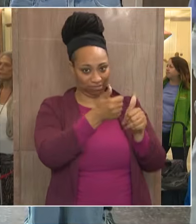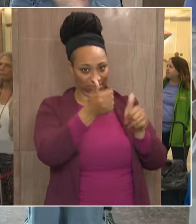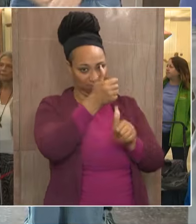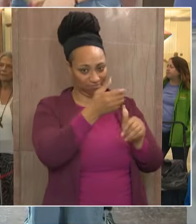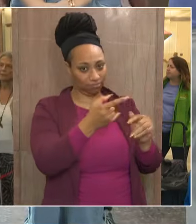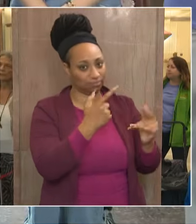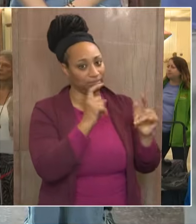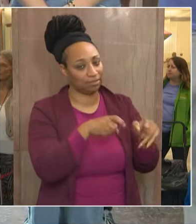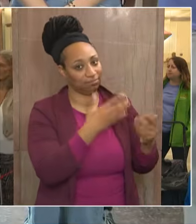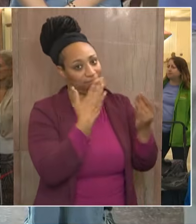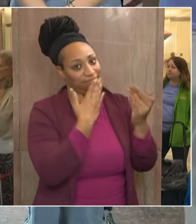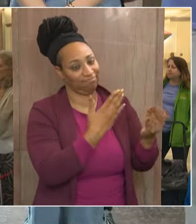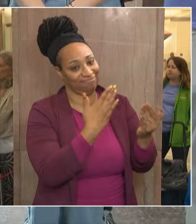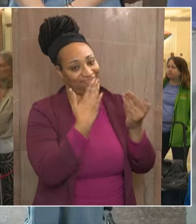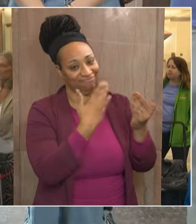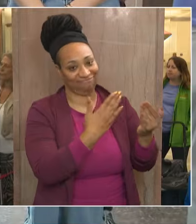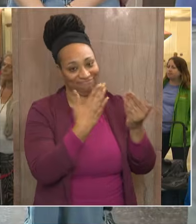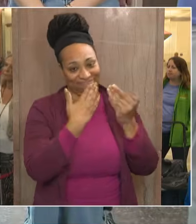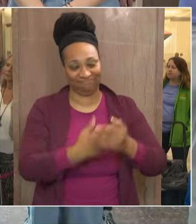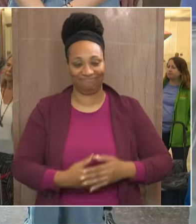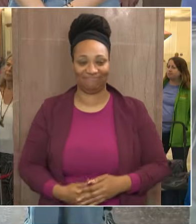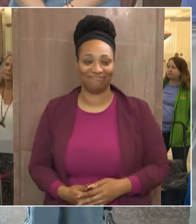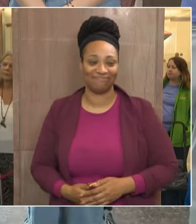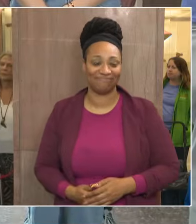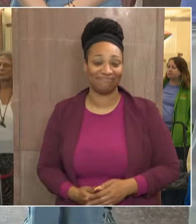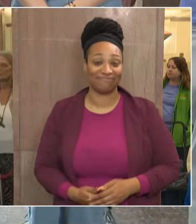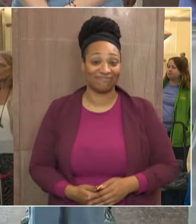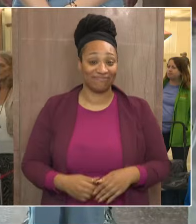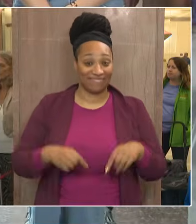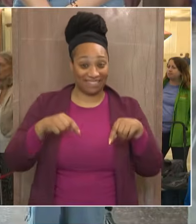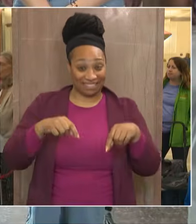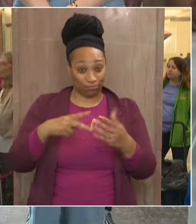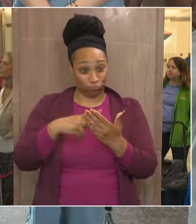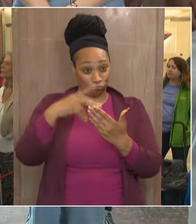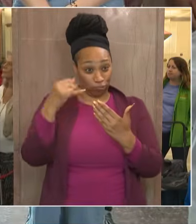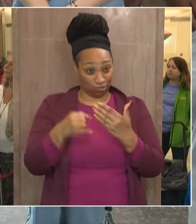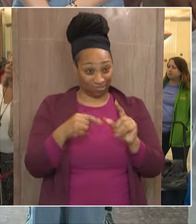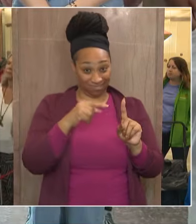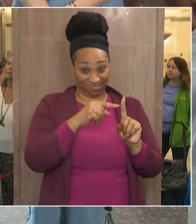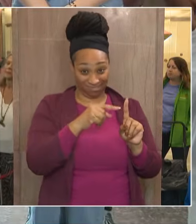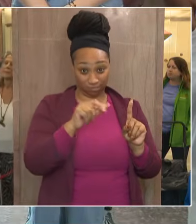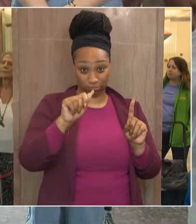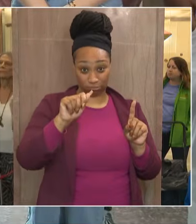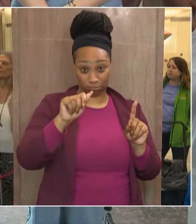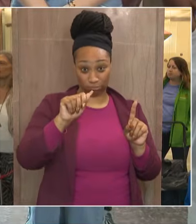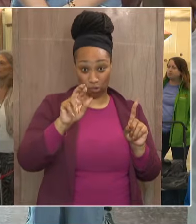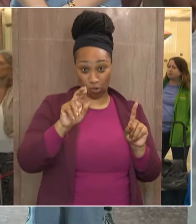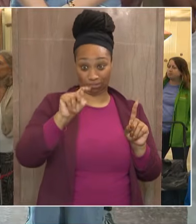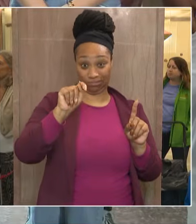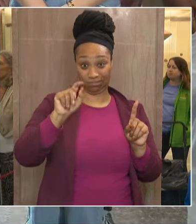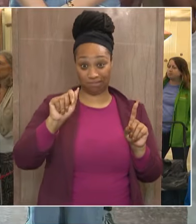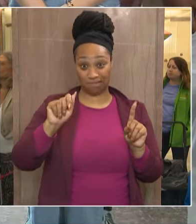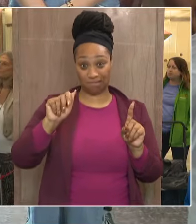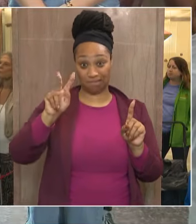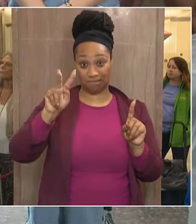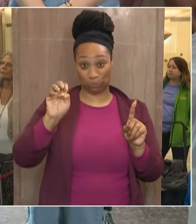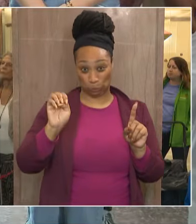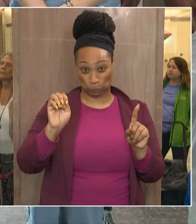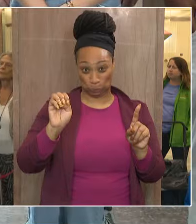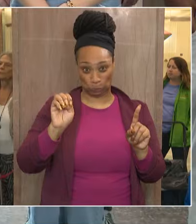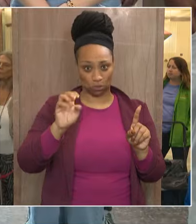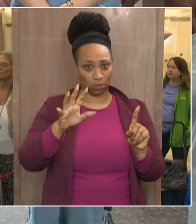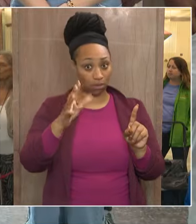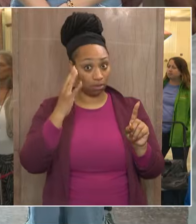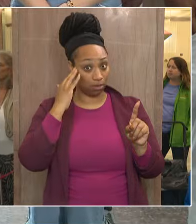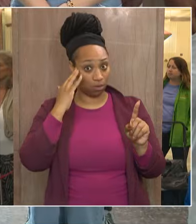Projects like the Art Ave, we make investments in the art, seating, shade, and landscaping,